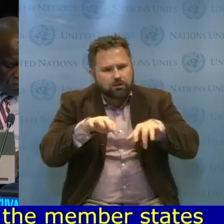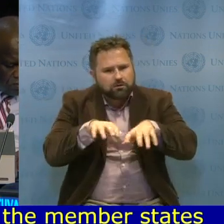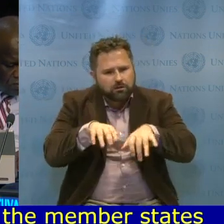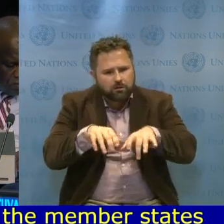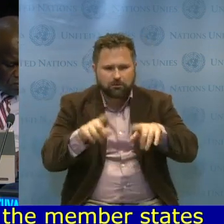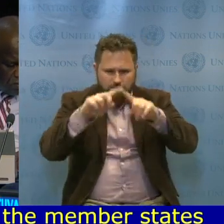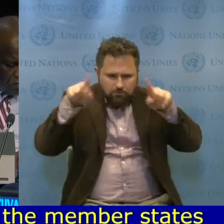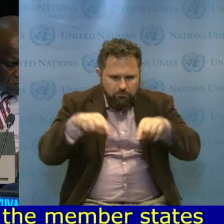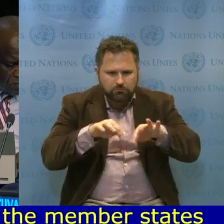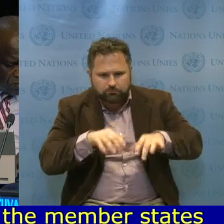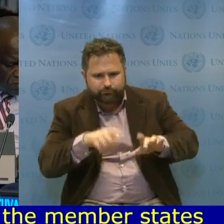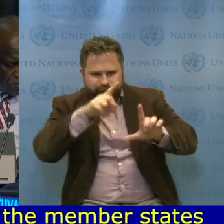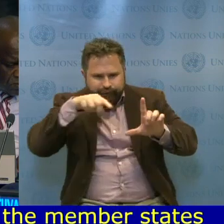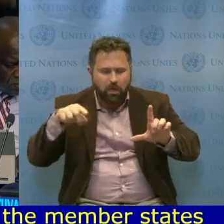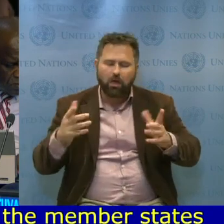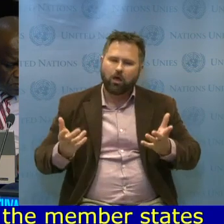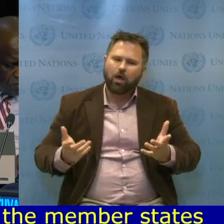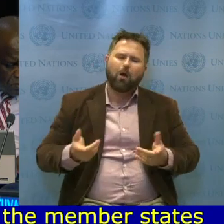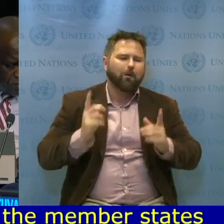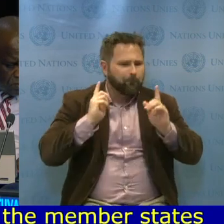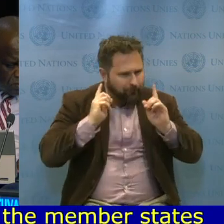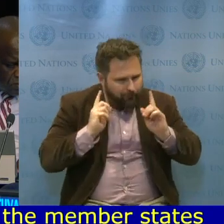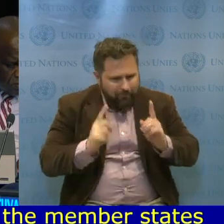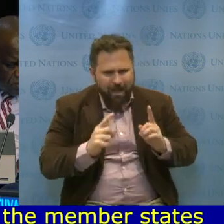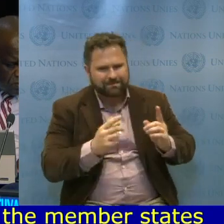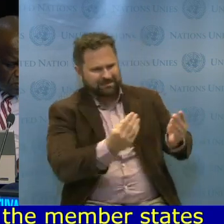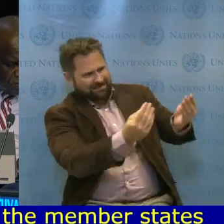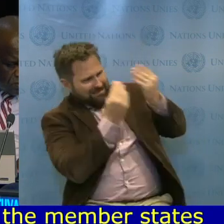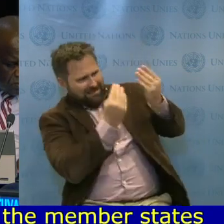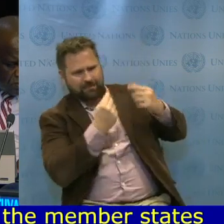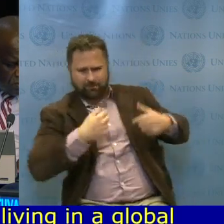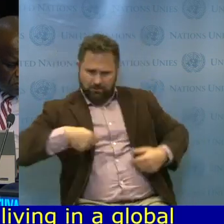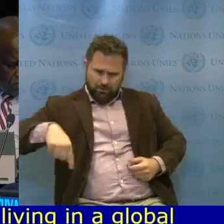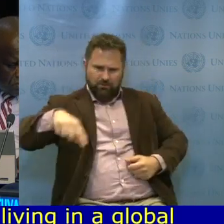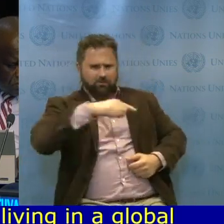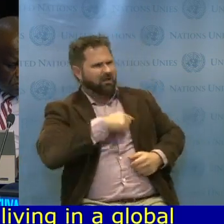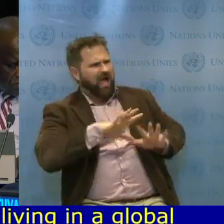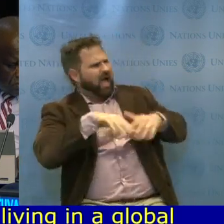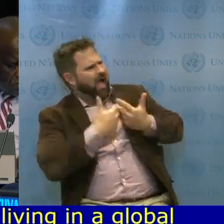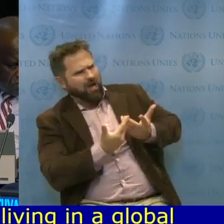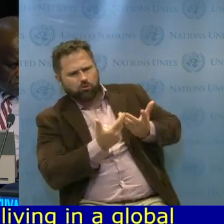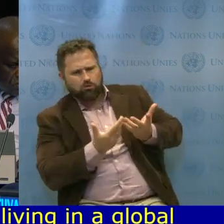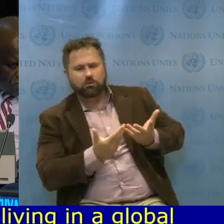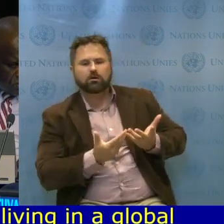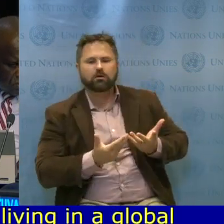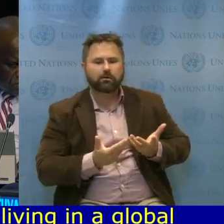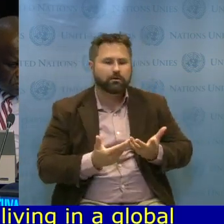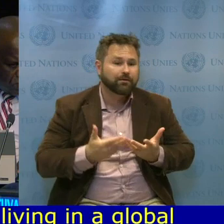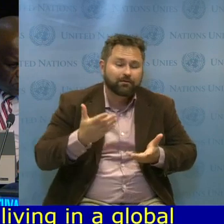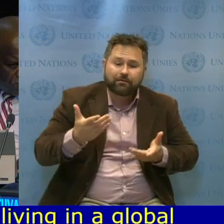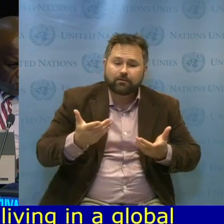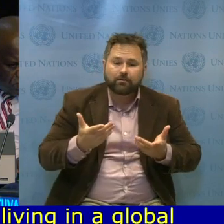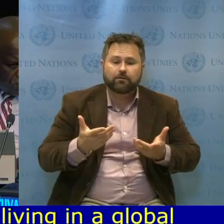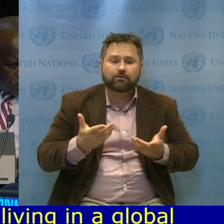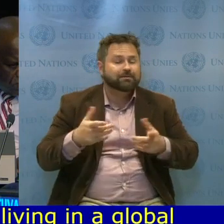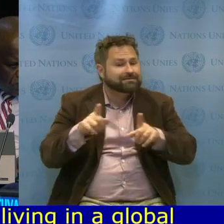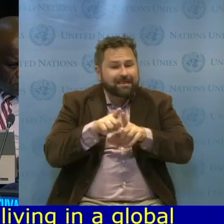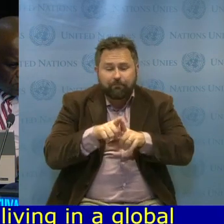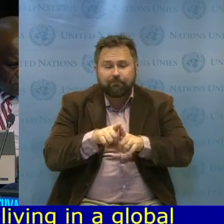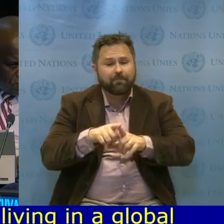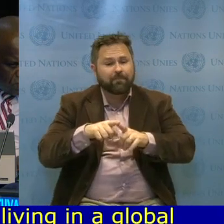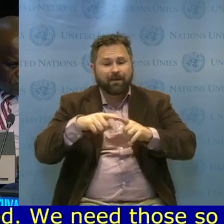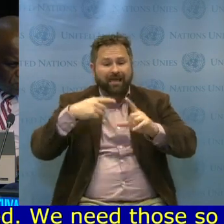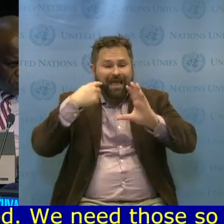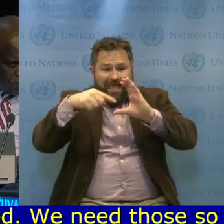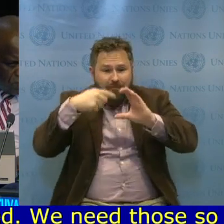are equipped whenever we need to reply emails, being active on social media,